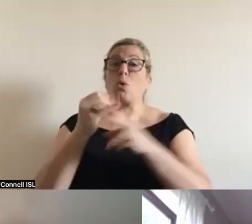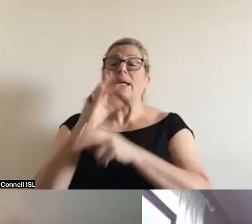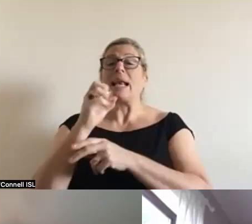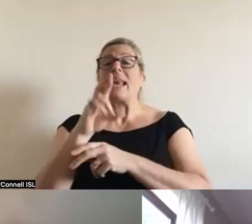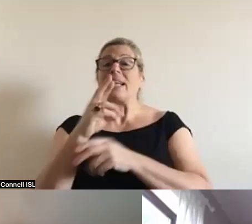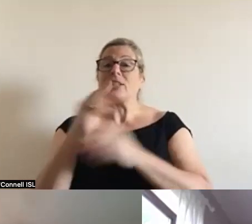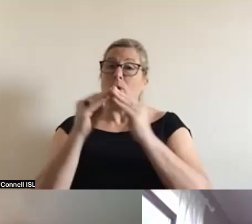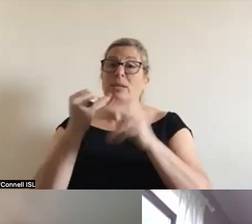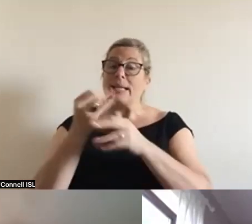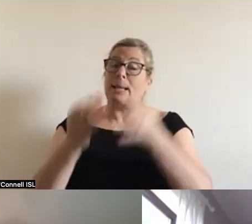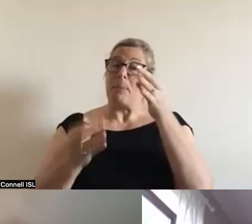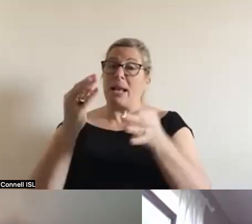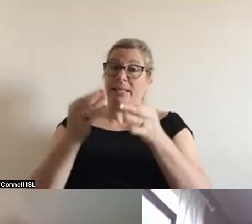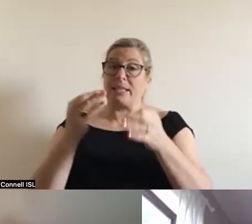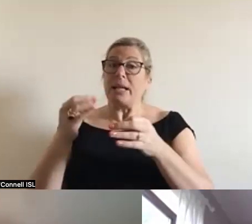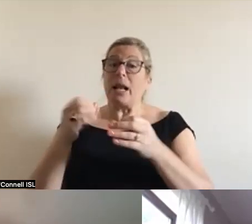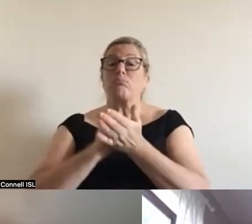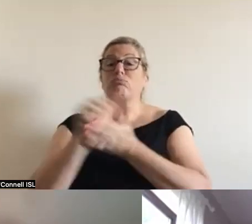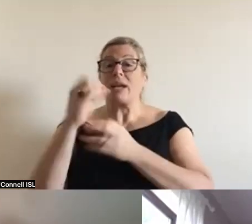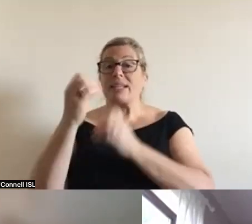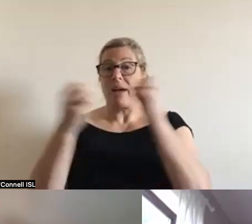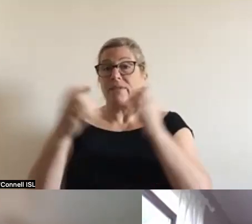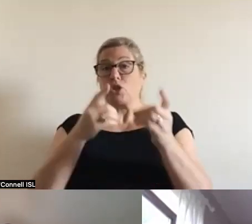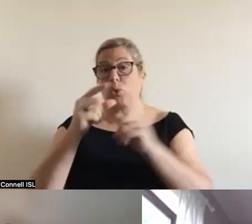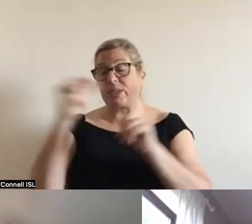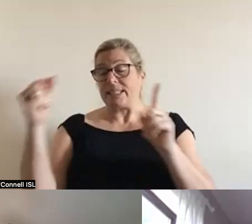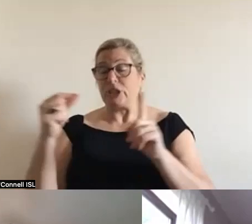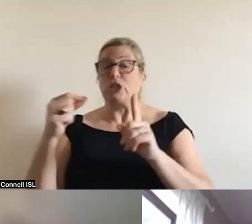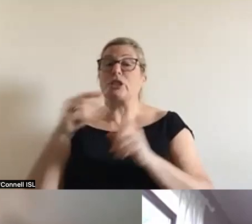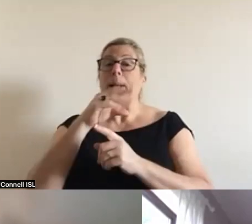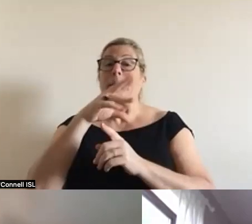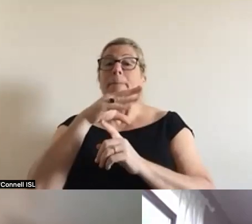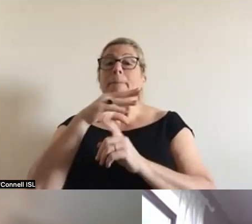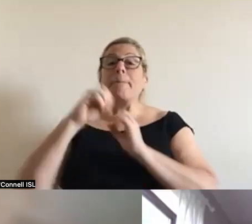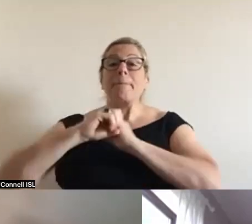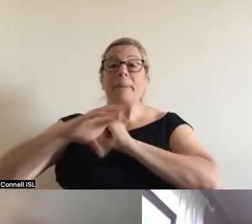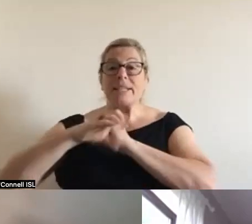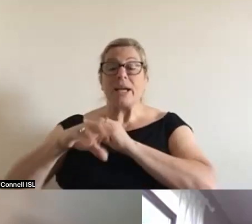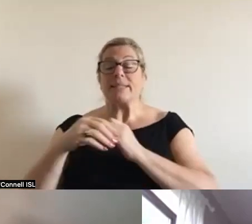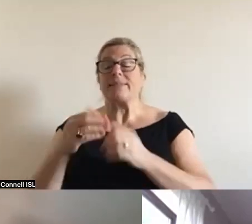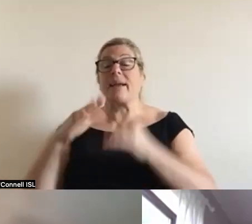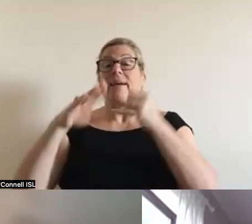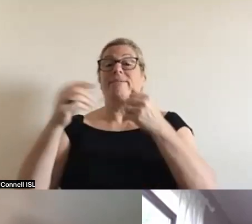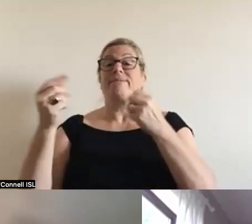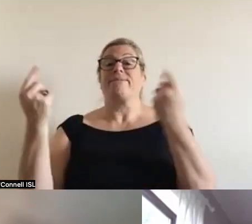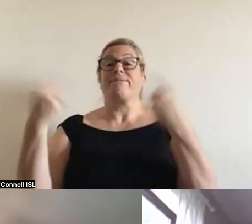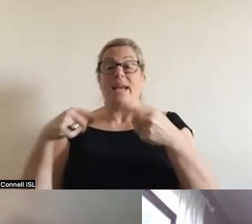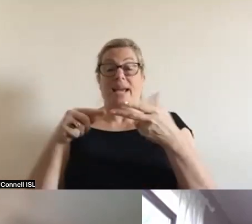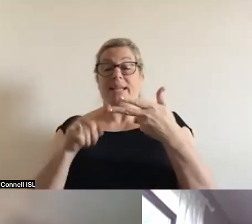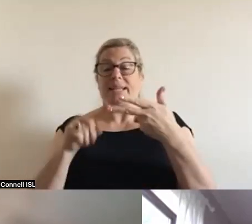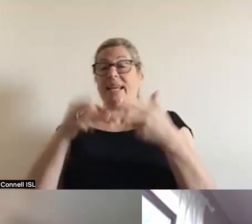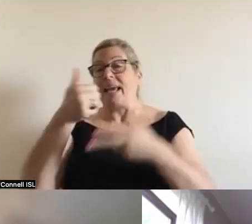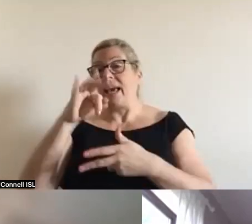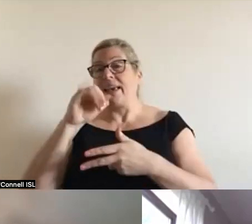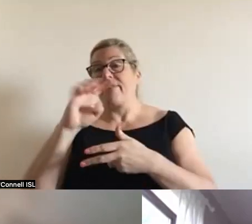press office doing digital media. Last but not least, we'll hear from Aoife Clements from 50/50 NI. Aoife is actually the founder